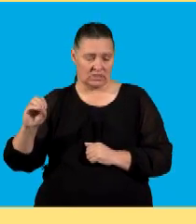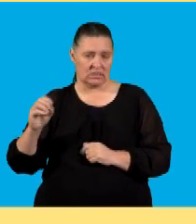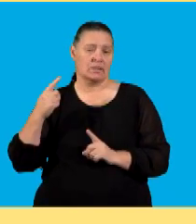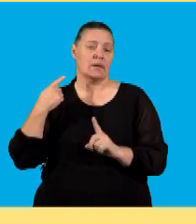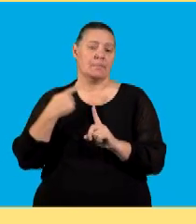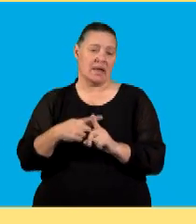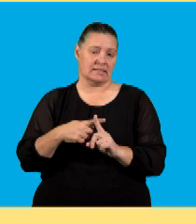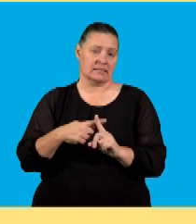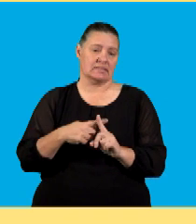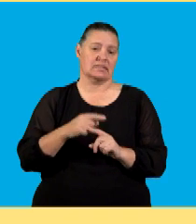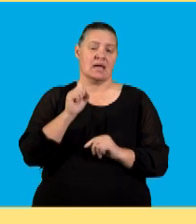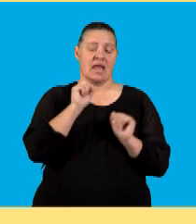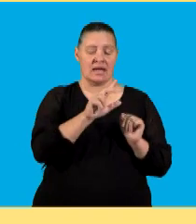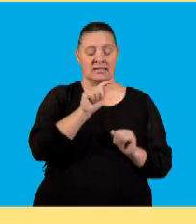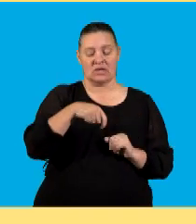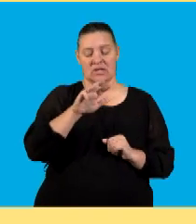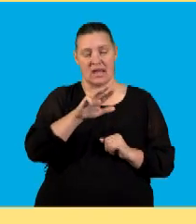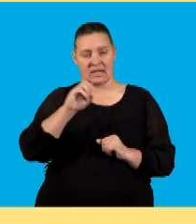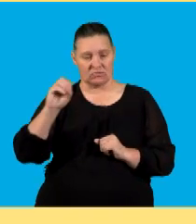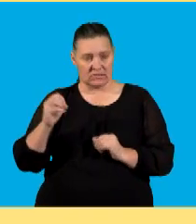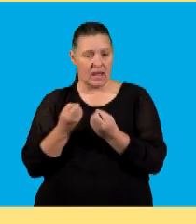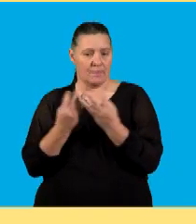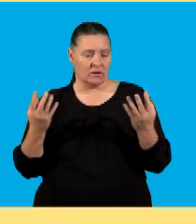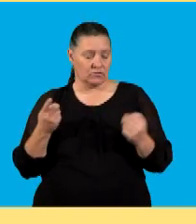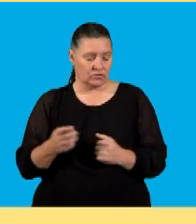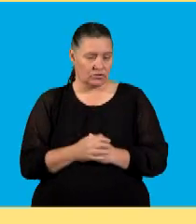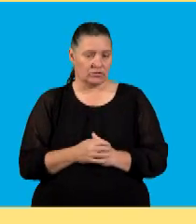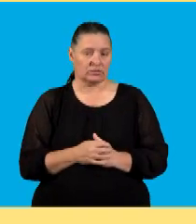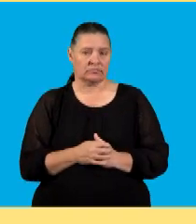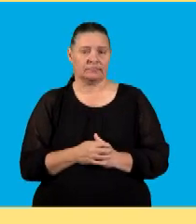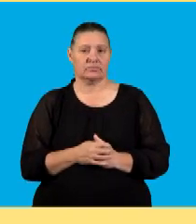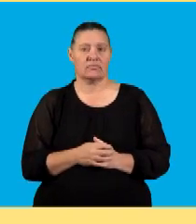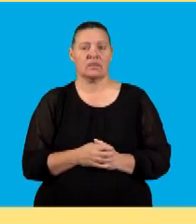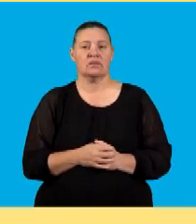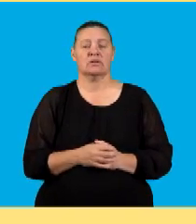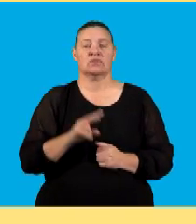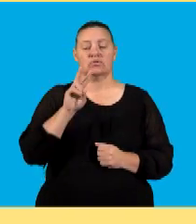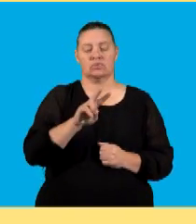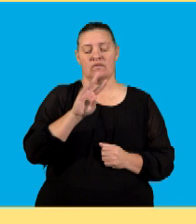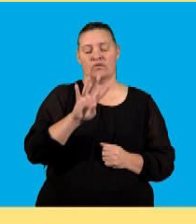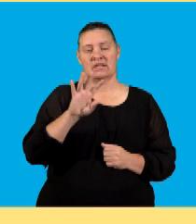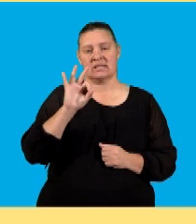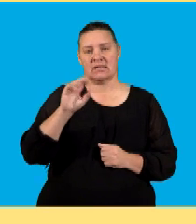224,400 plus the 18,900, and then I will now get